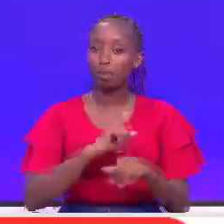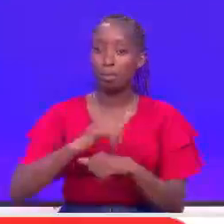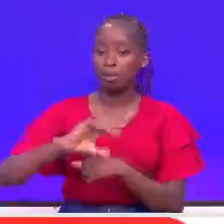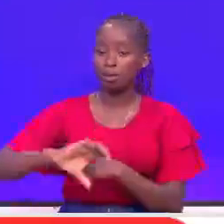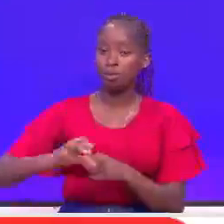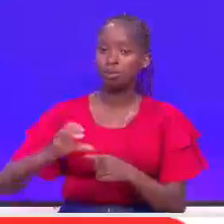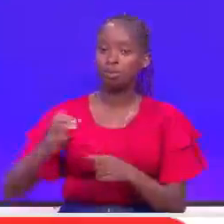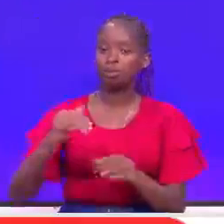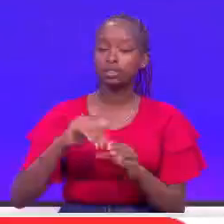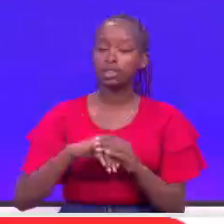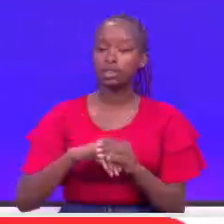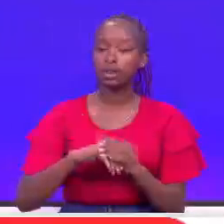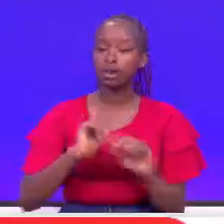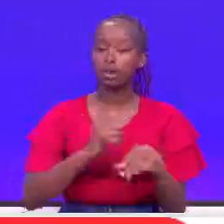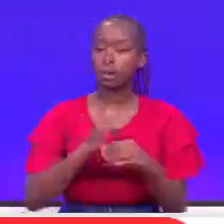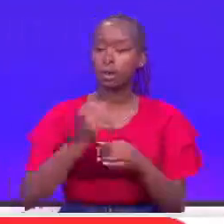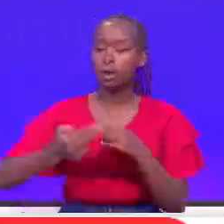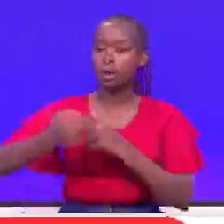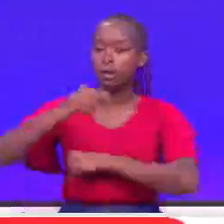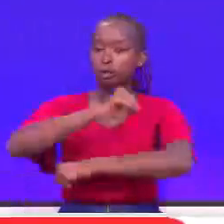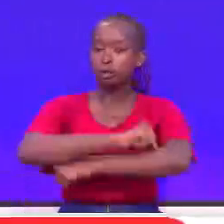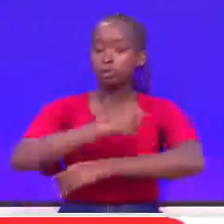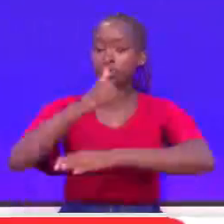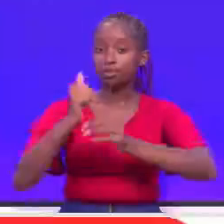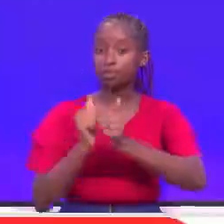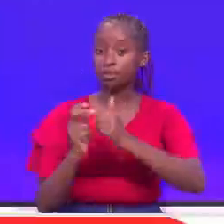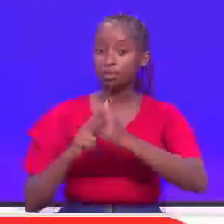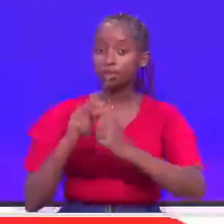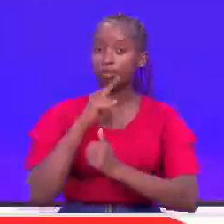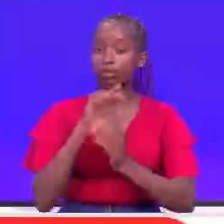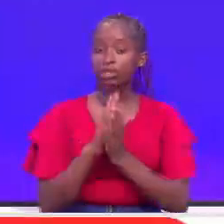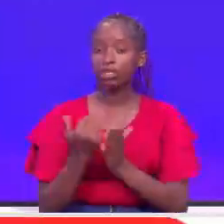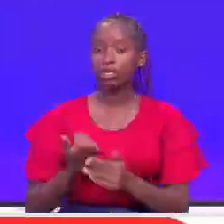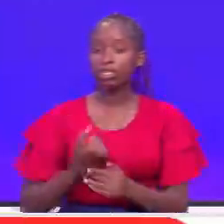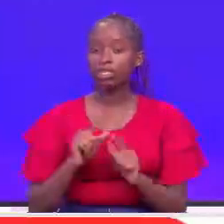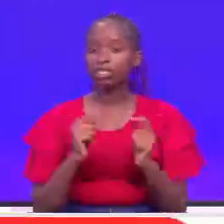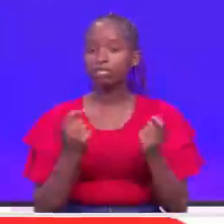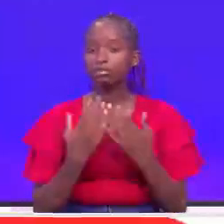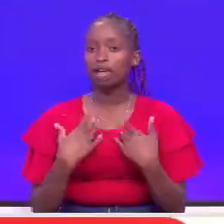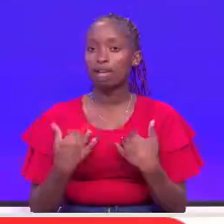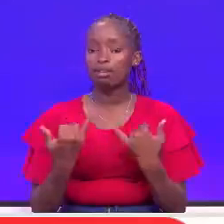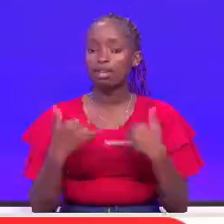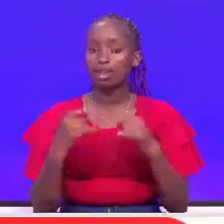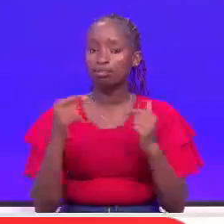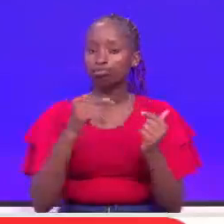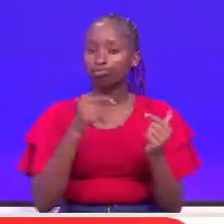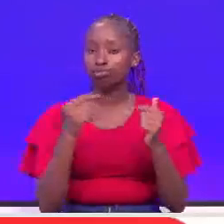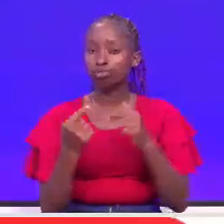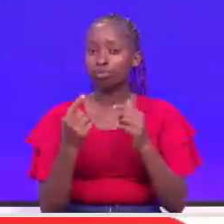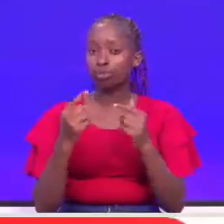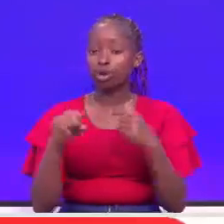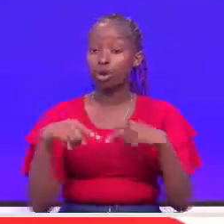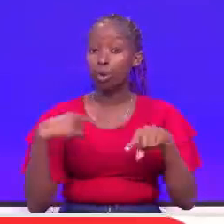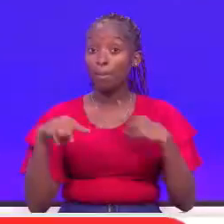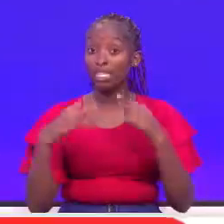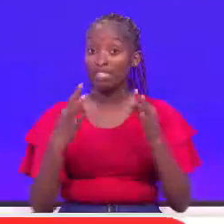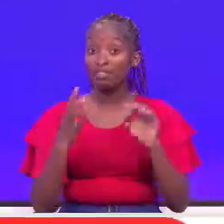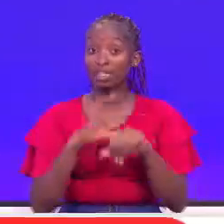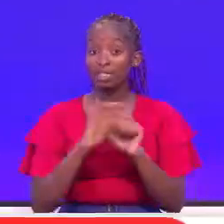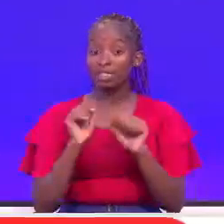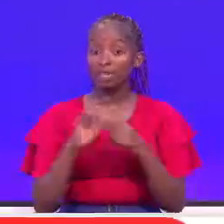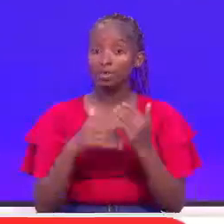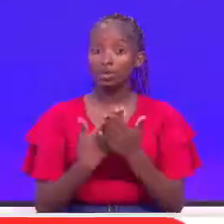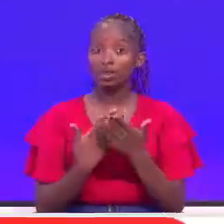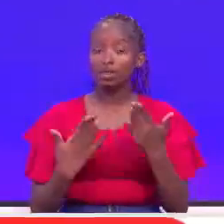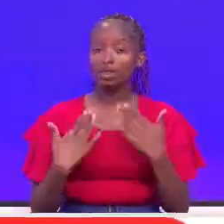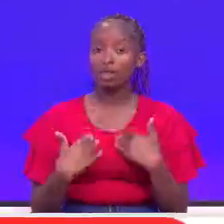Bay High School. The under 17 boys and girls teams are expected to battle for two tickets, which will send them to Nairobi for the grand finale